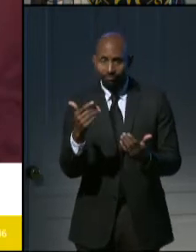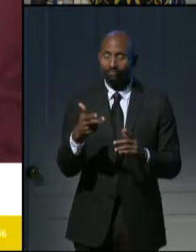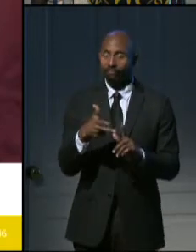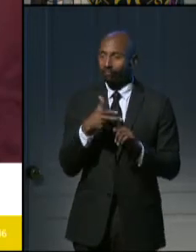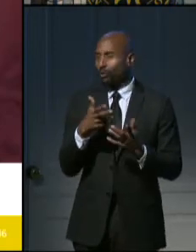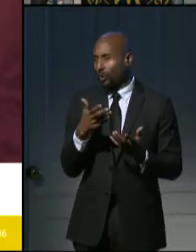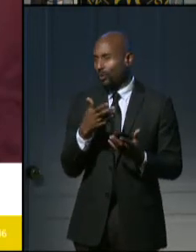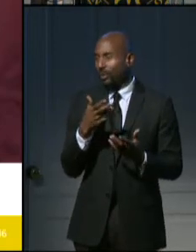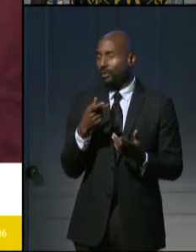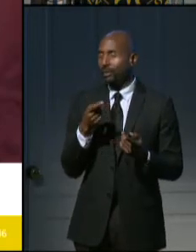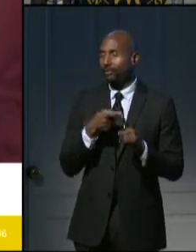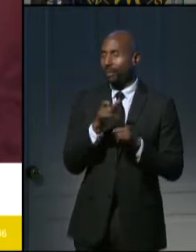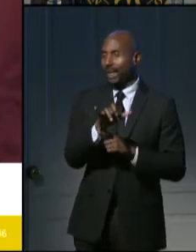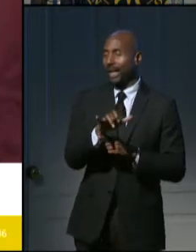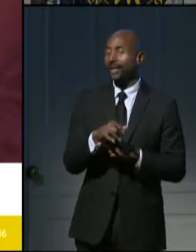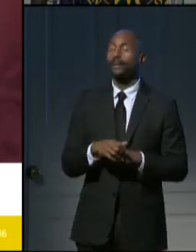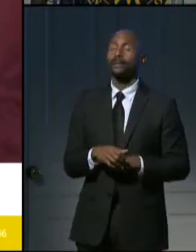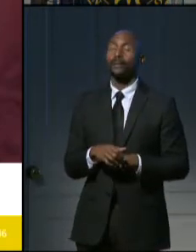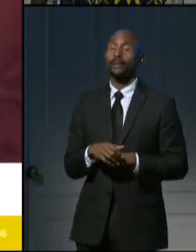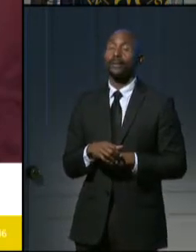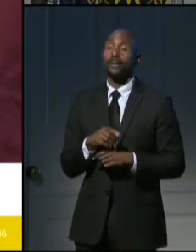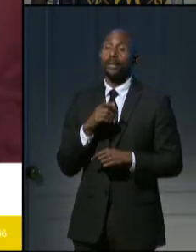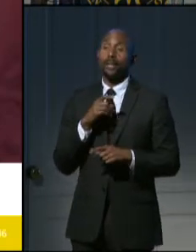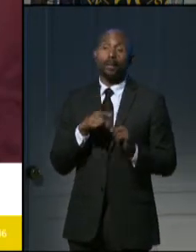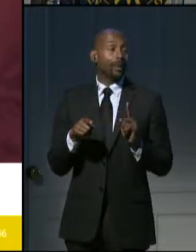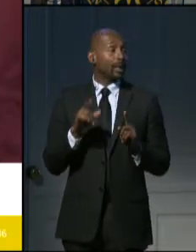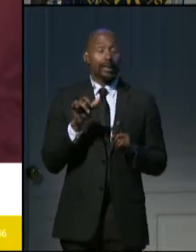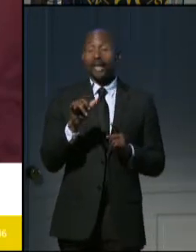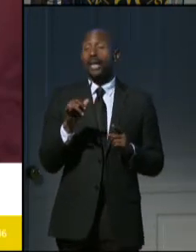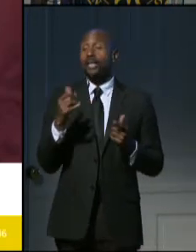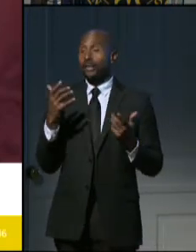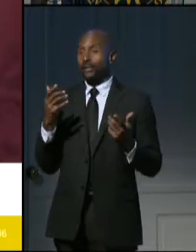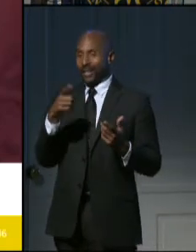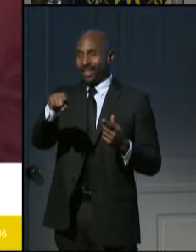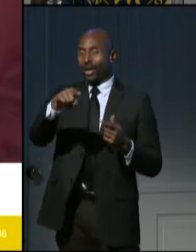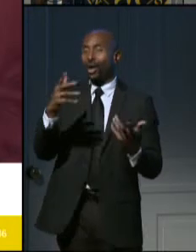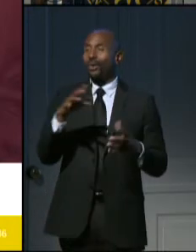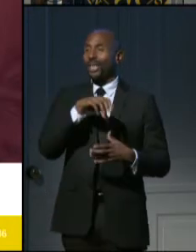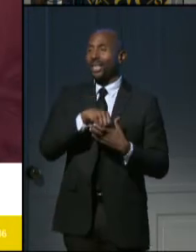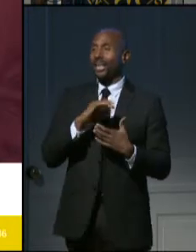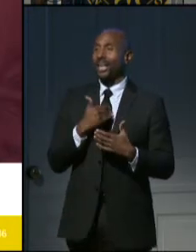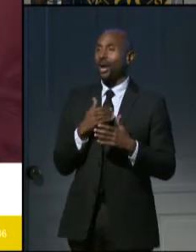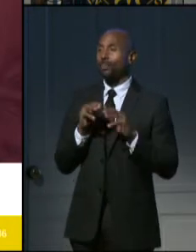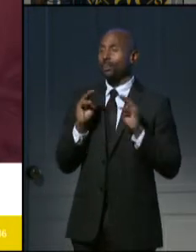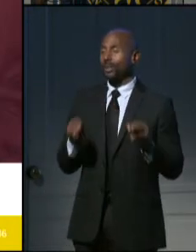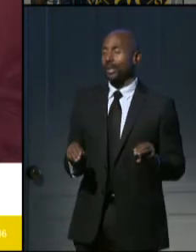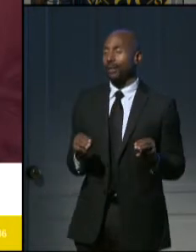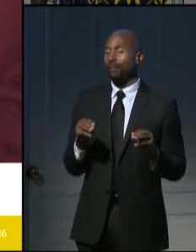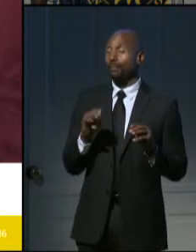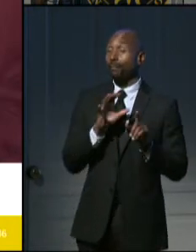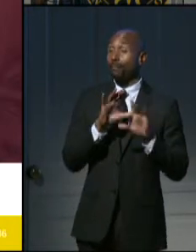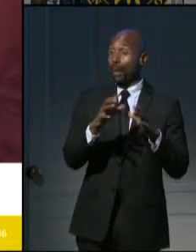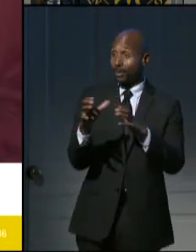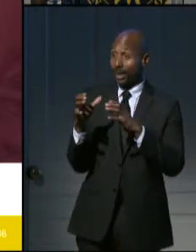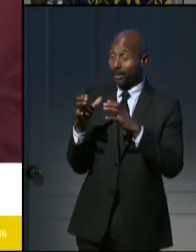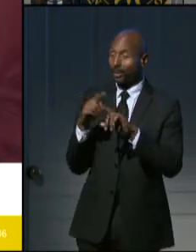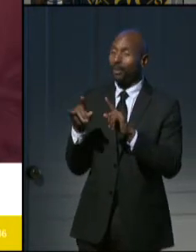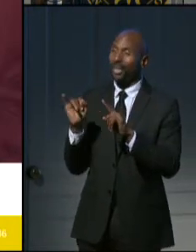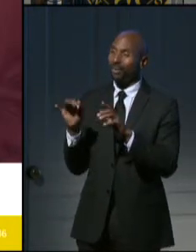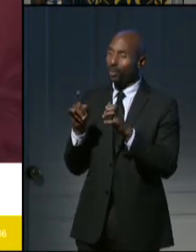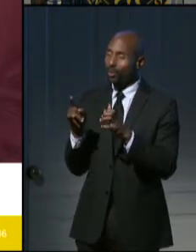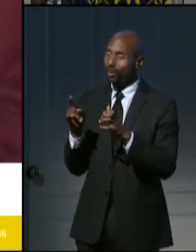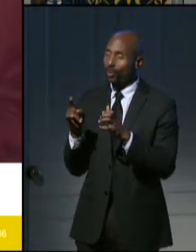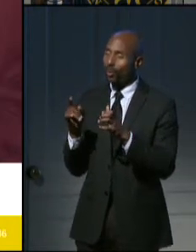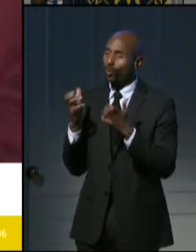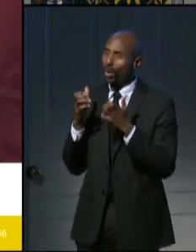earlier, this is part of our museum population already. But sometimes when you're trying to get really focused feedback about something in the development